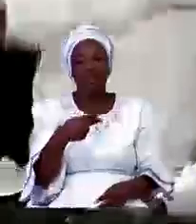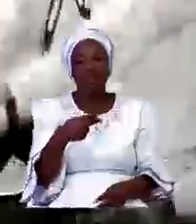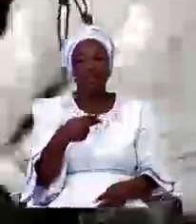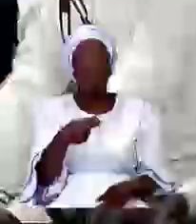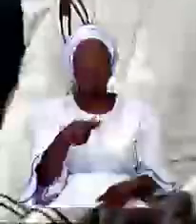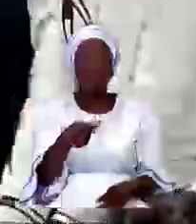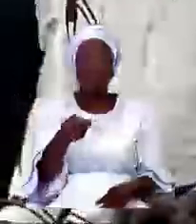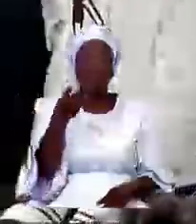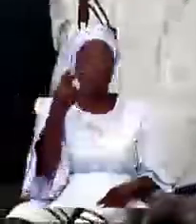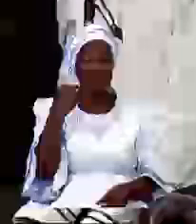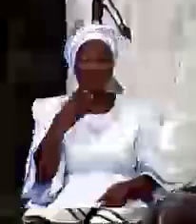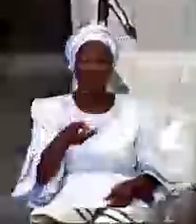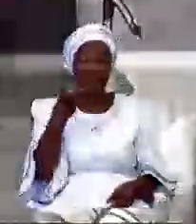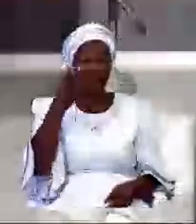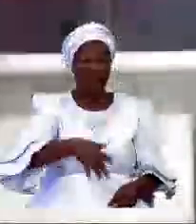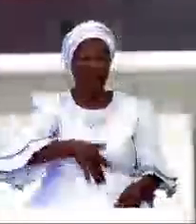Elijah